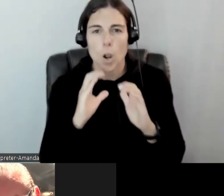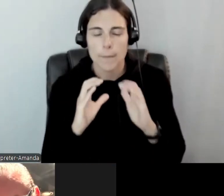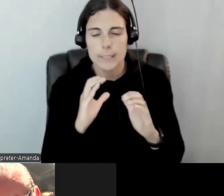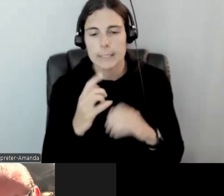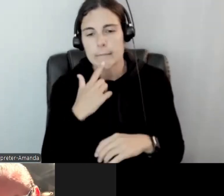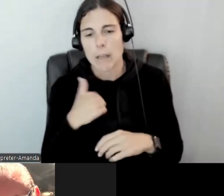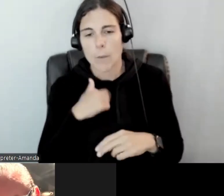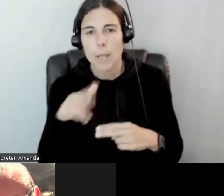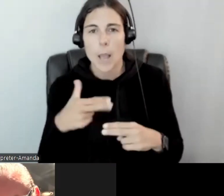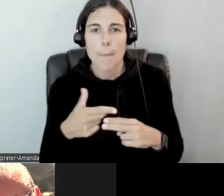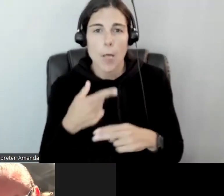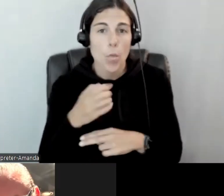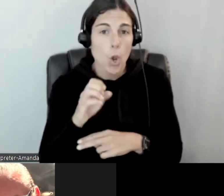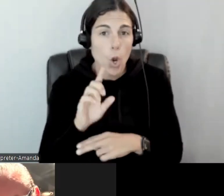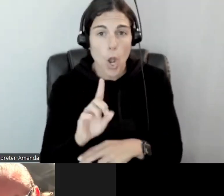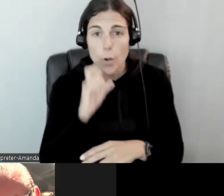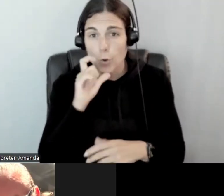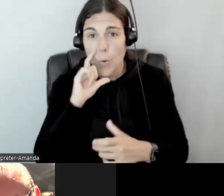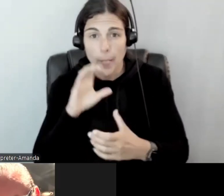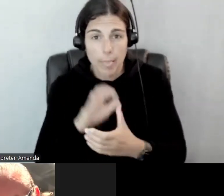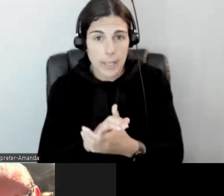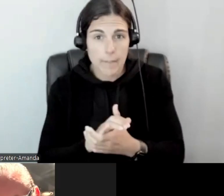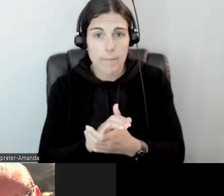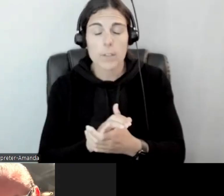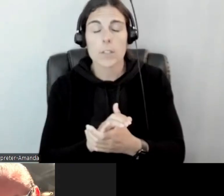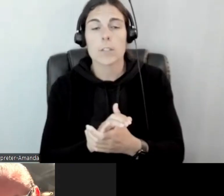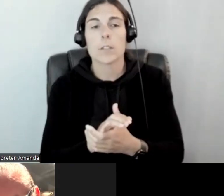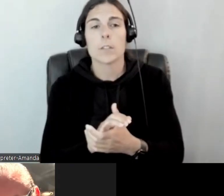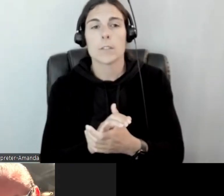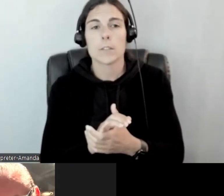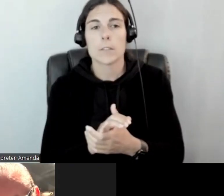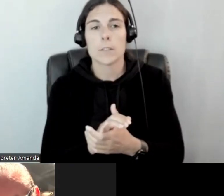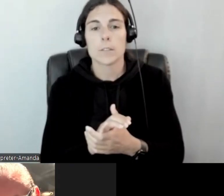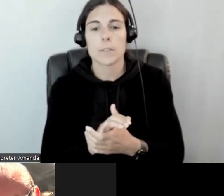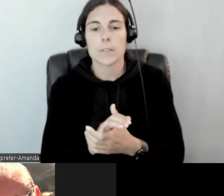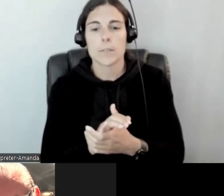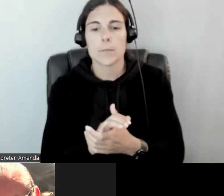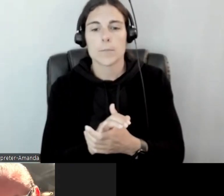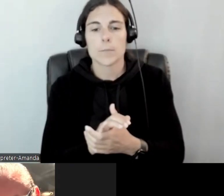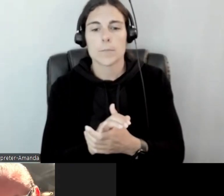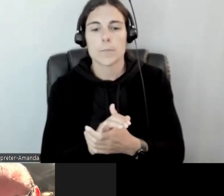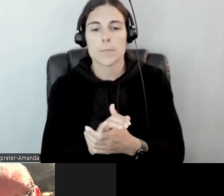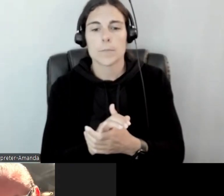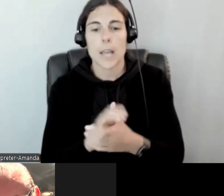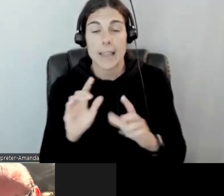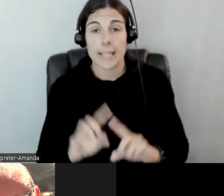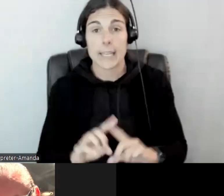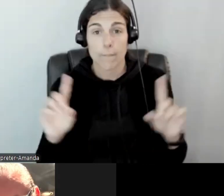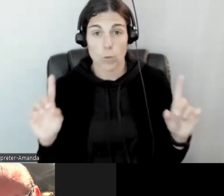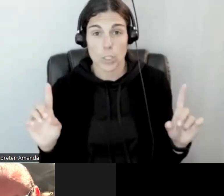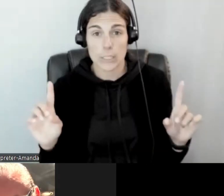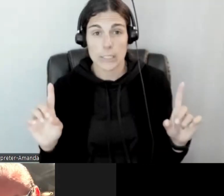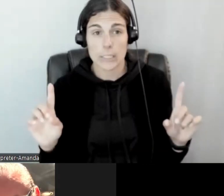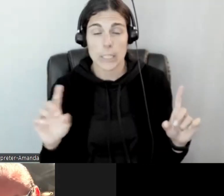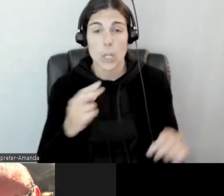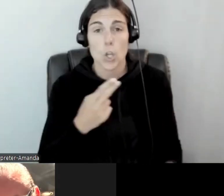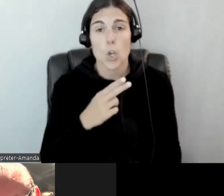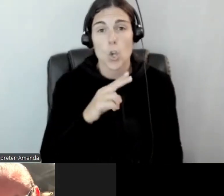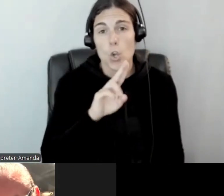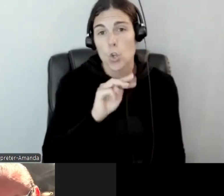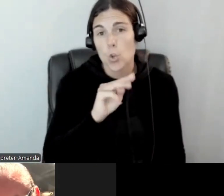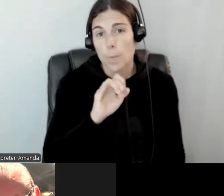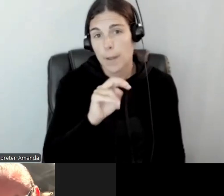me about the God you don't believe in, or, you know, and the main difference between humanistic Judaism and